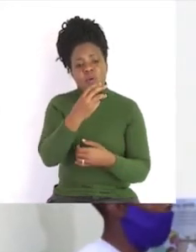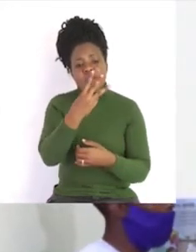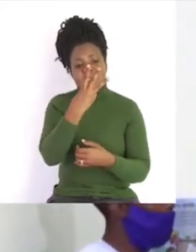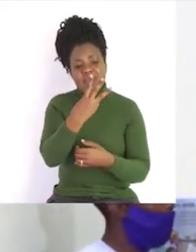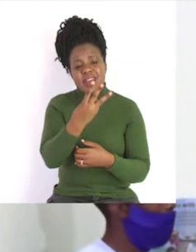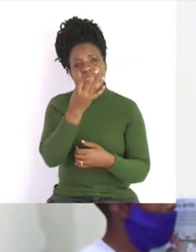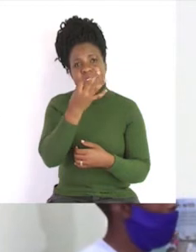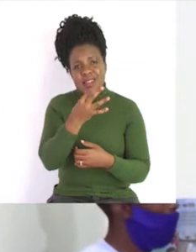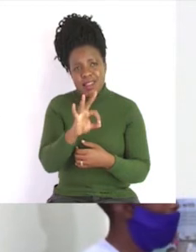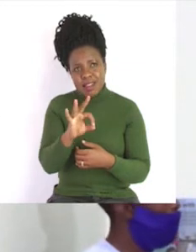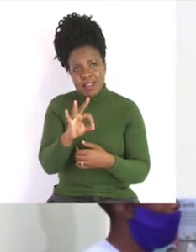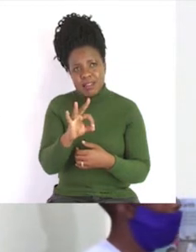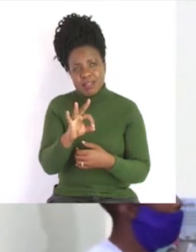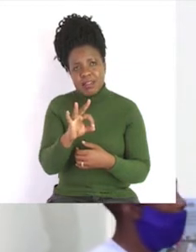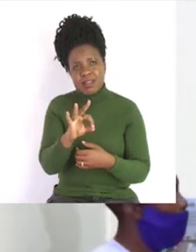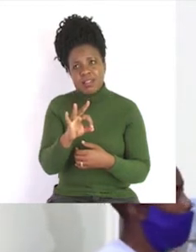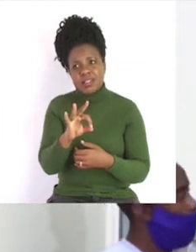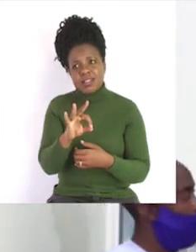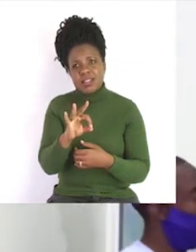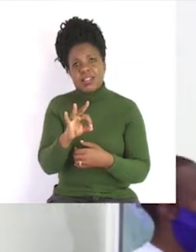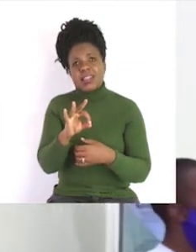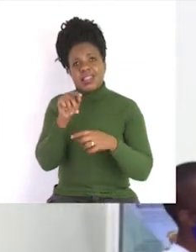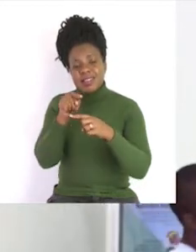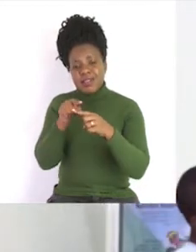chalkboard? It's not there, so